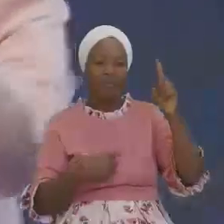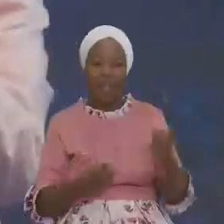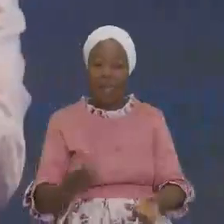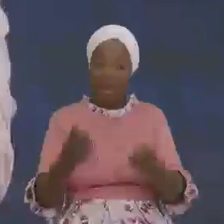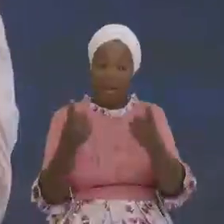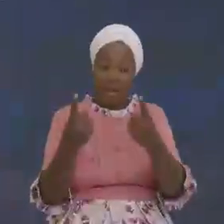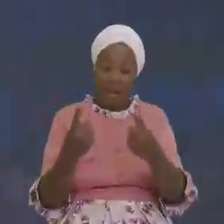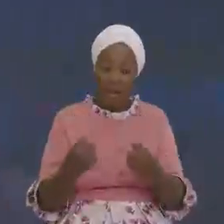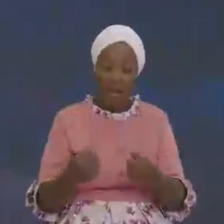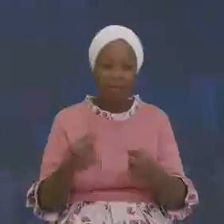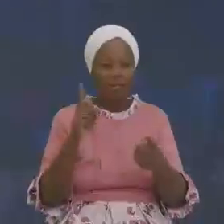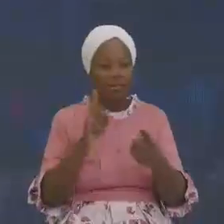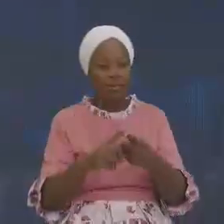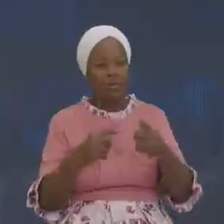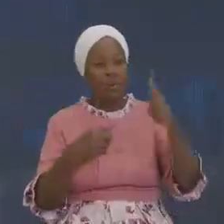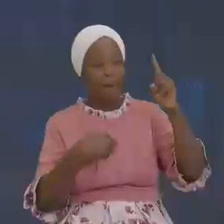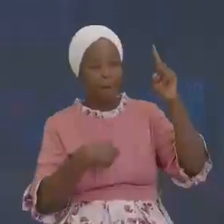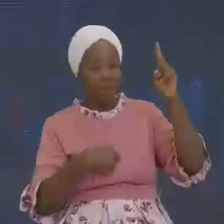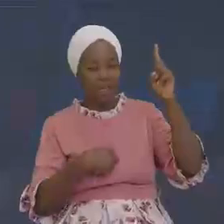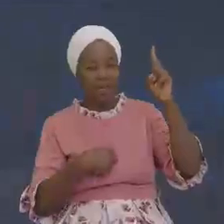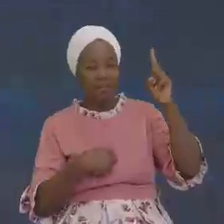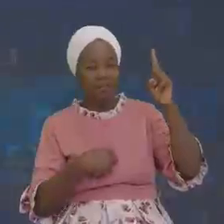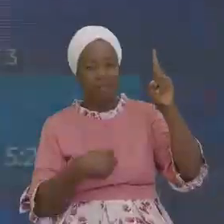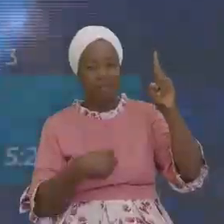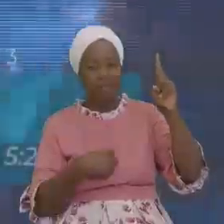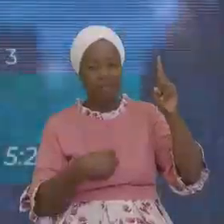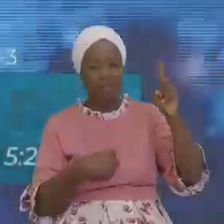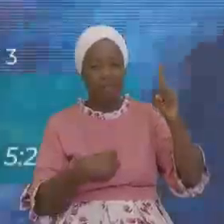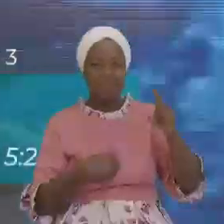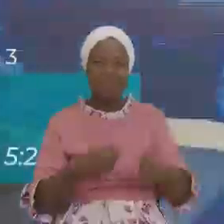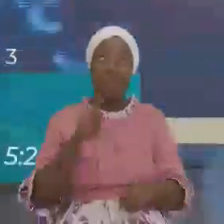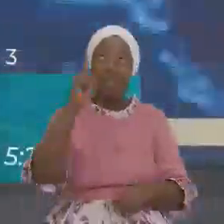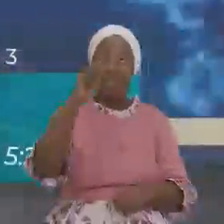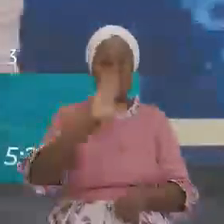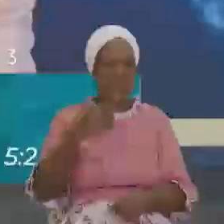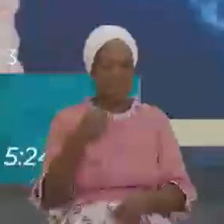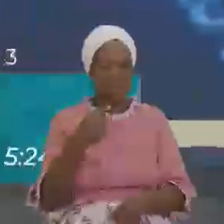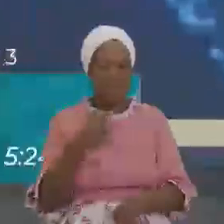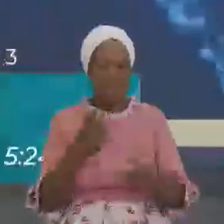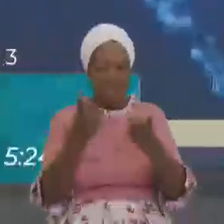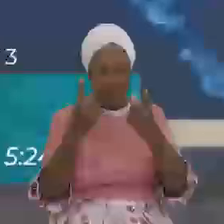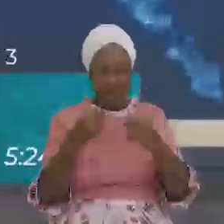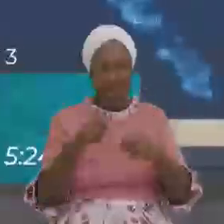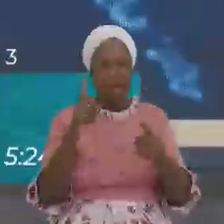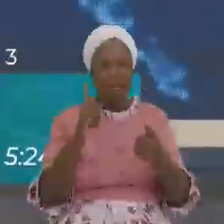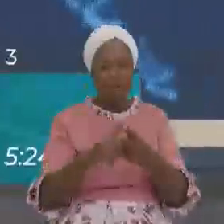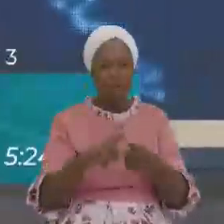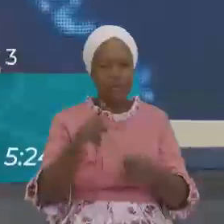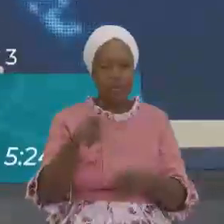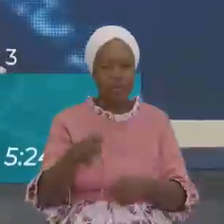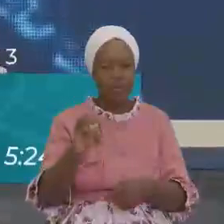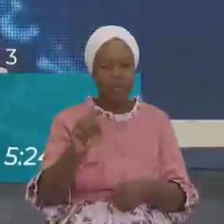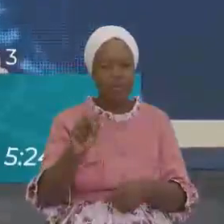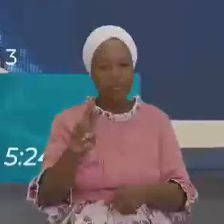Come unto me. He didn't say, come unto Peter,